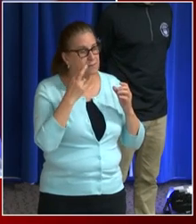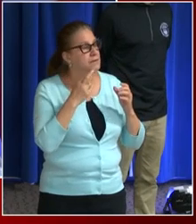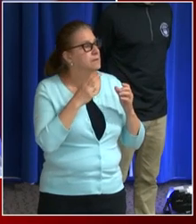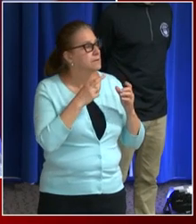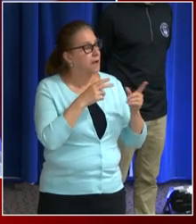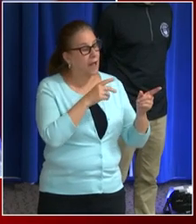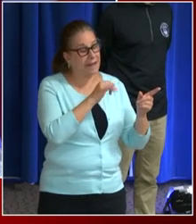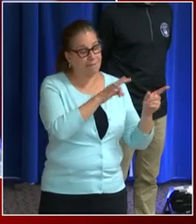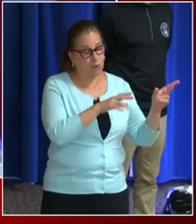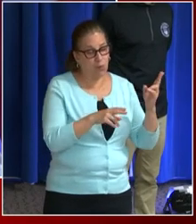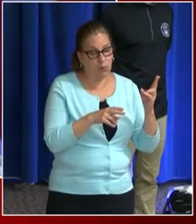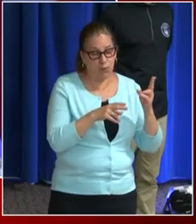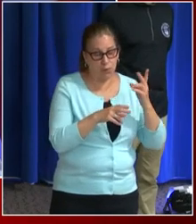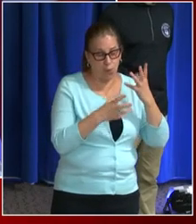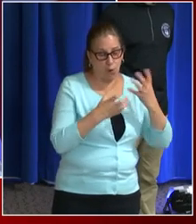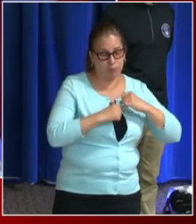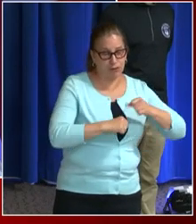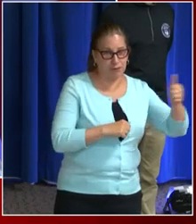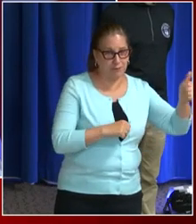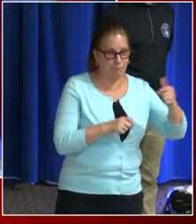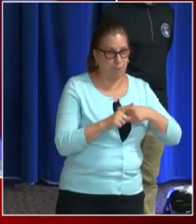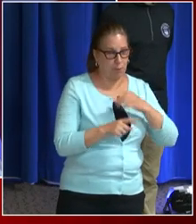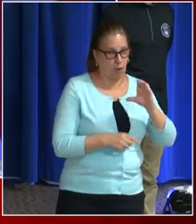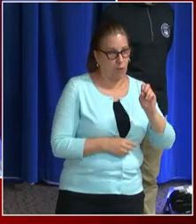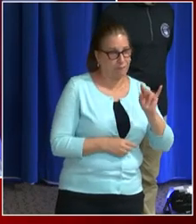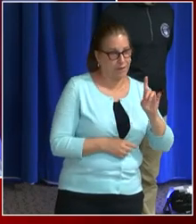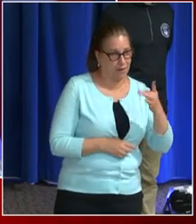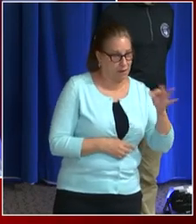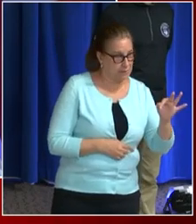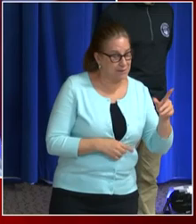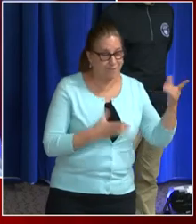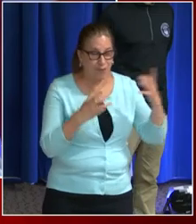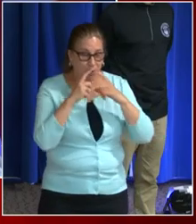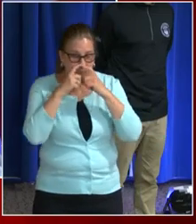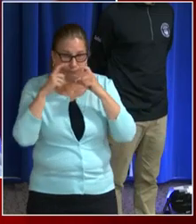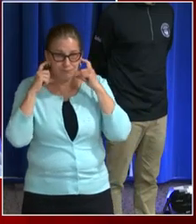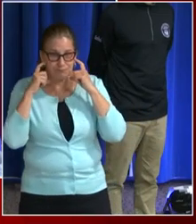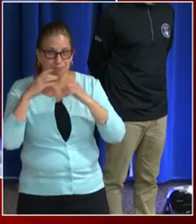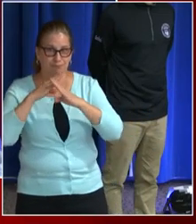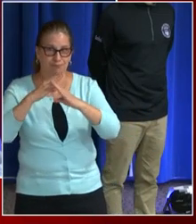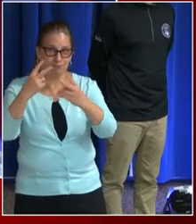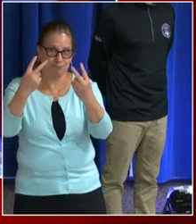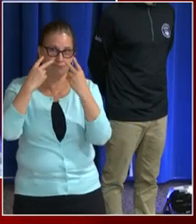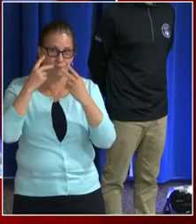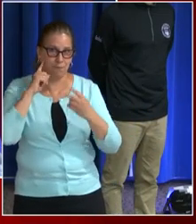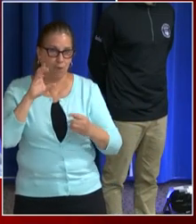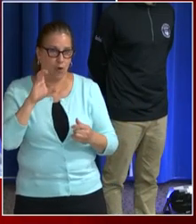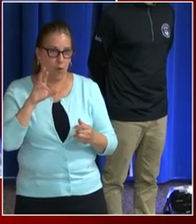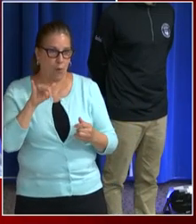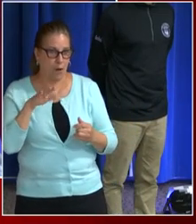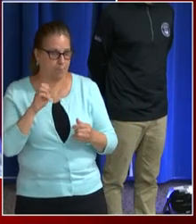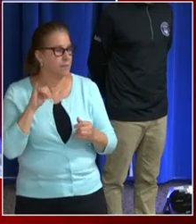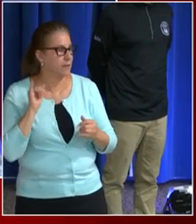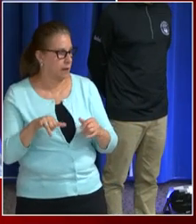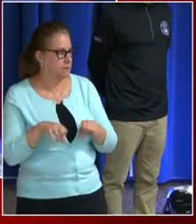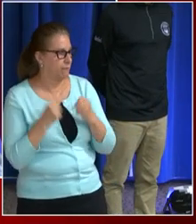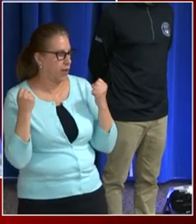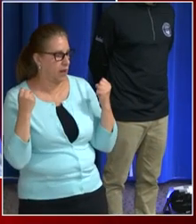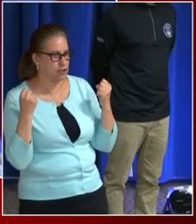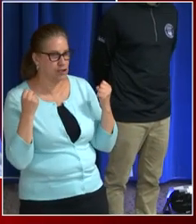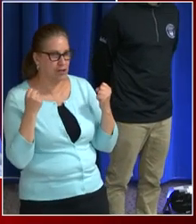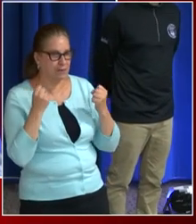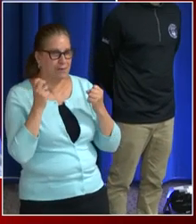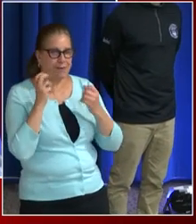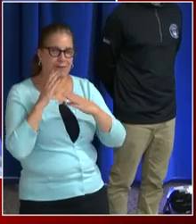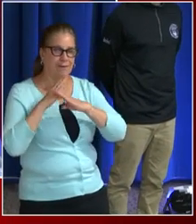can't remember the last time we made an arrest like that, but I don't think there would be one last night. Secondly, was there any pepper spray deployed inside one of those